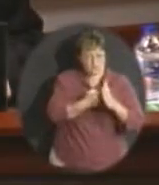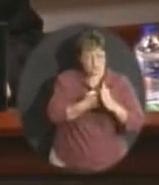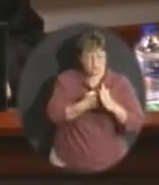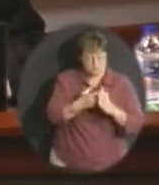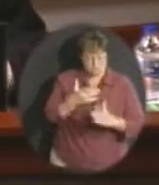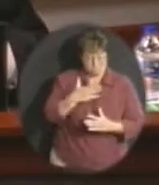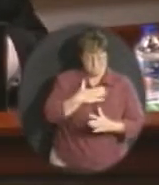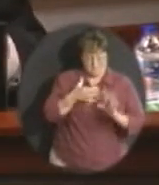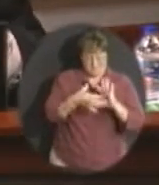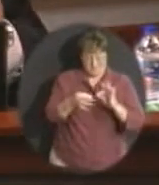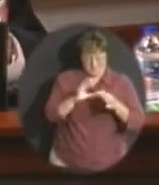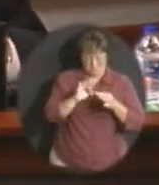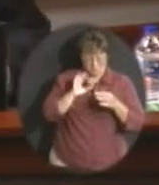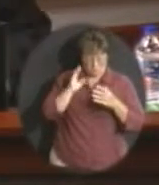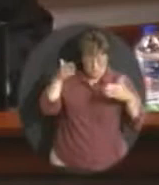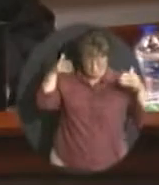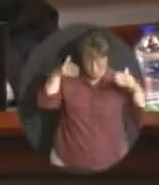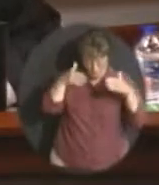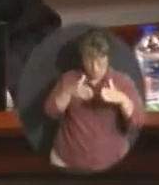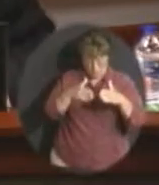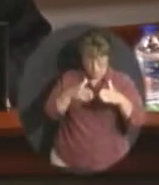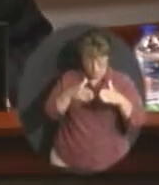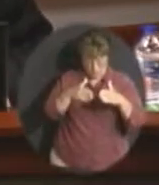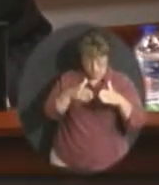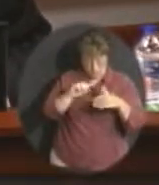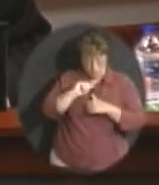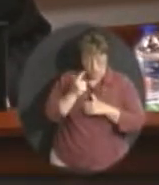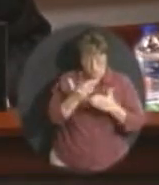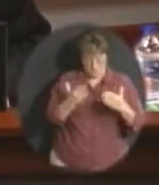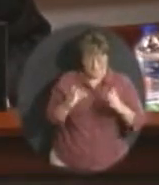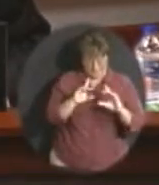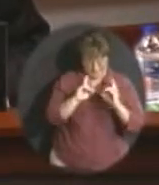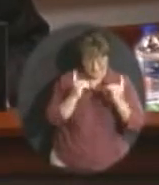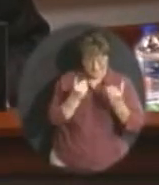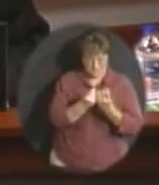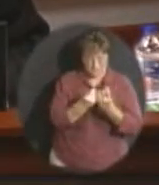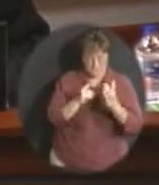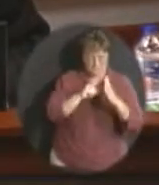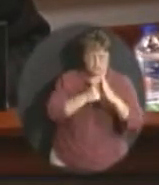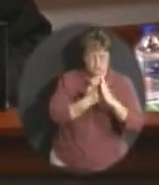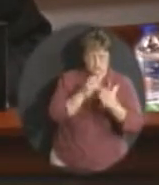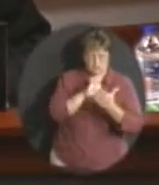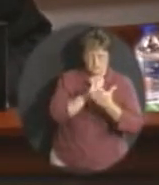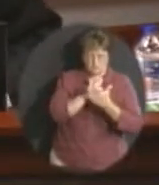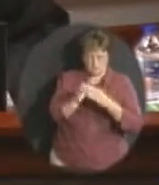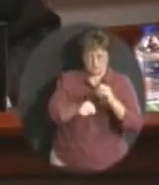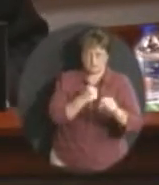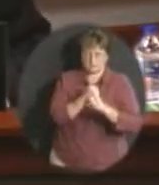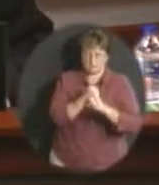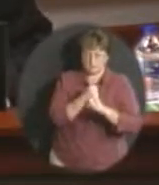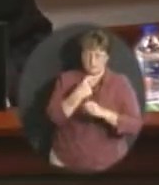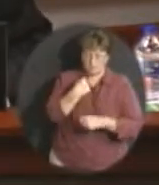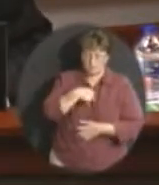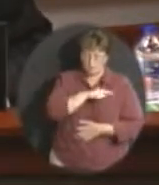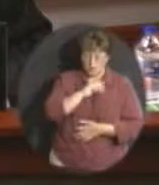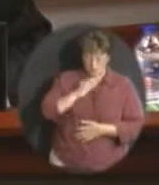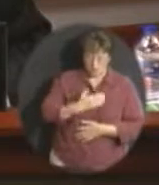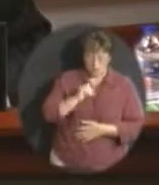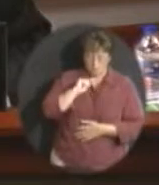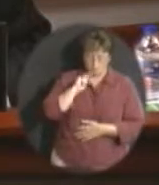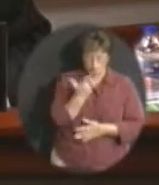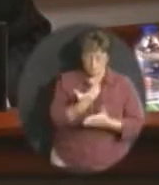focus on what all of our efforts are being focused on right now in the district, and that would be the start of the school year. We do welcome all of our new teachers